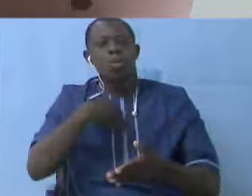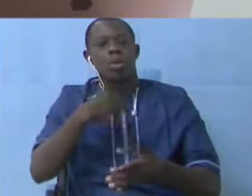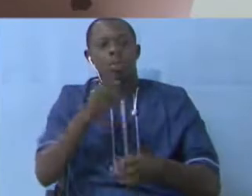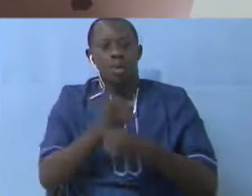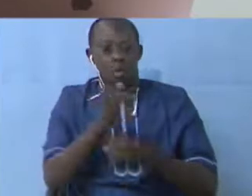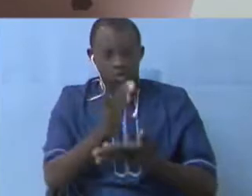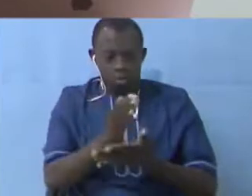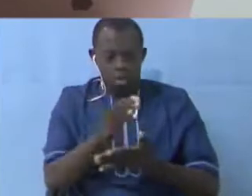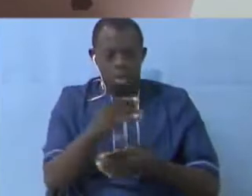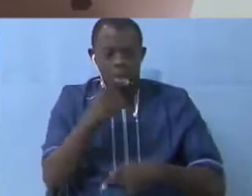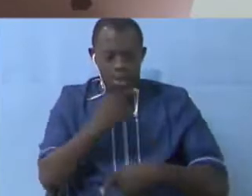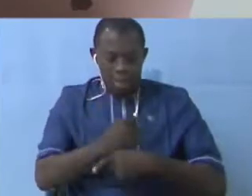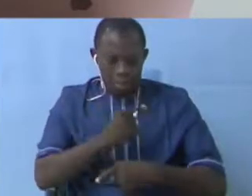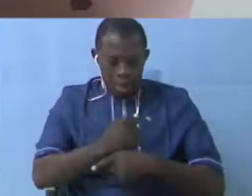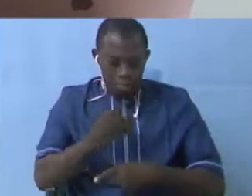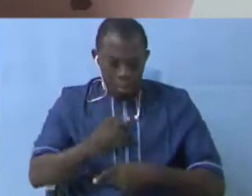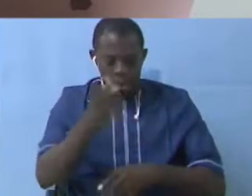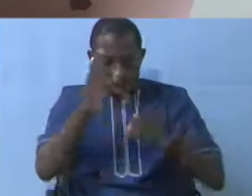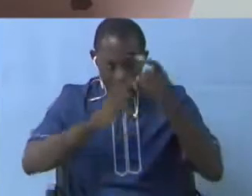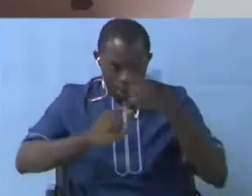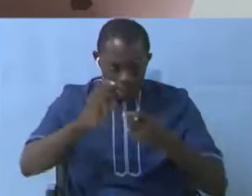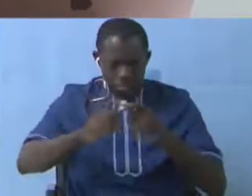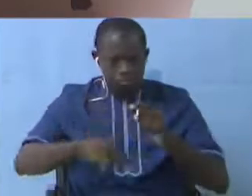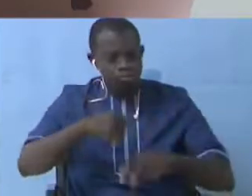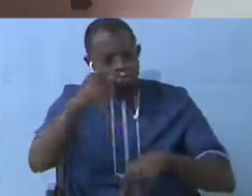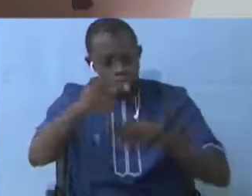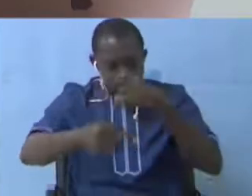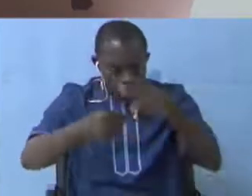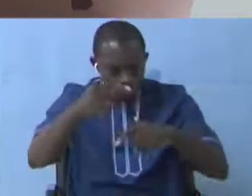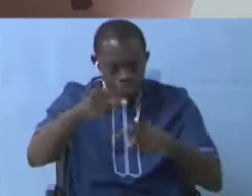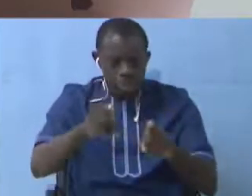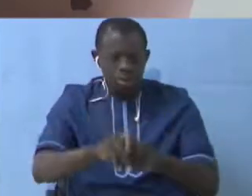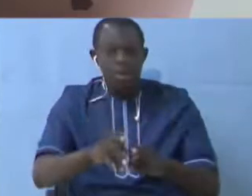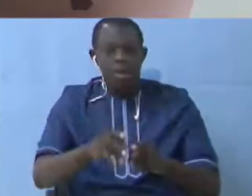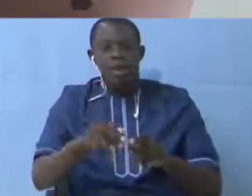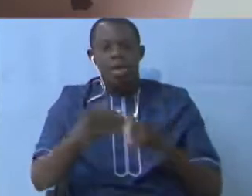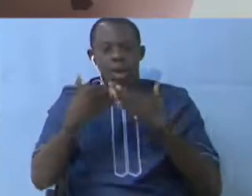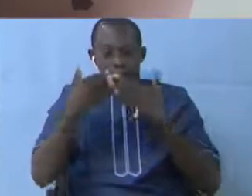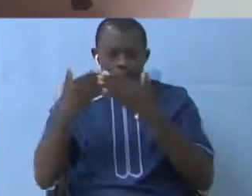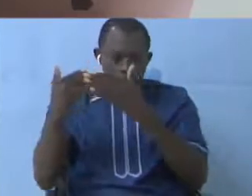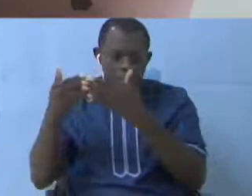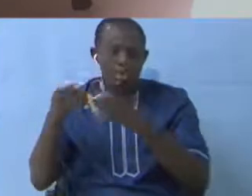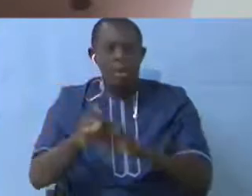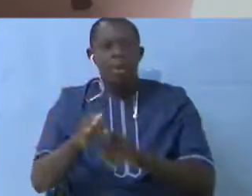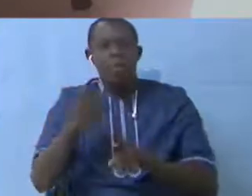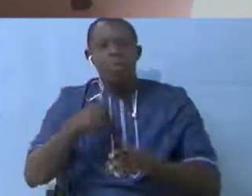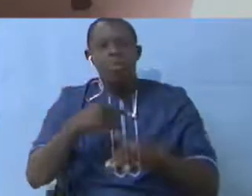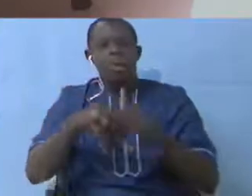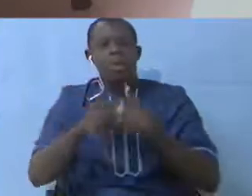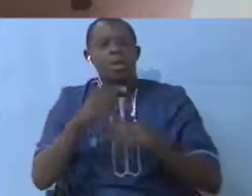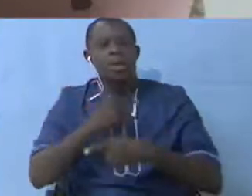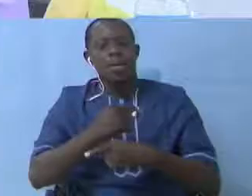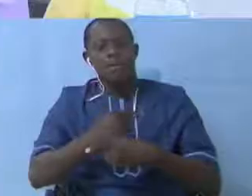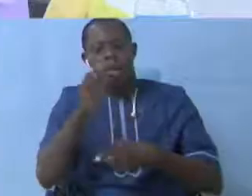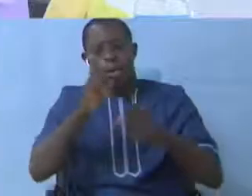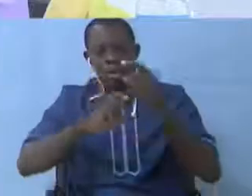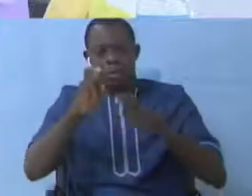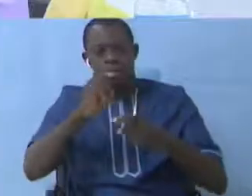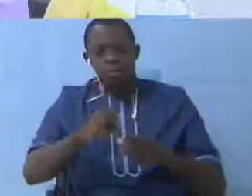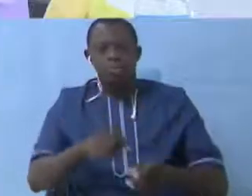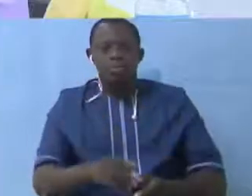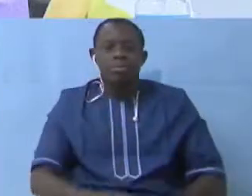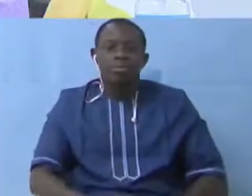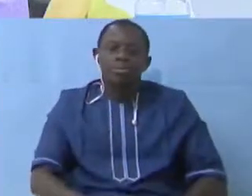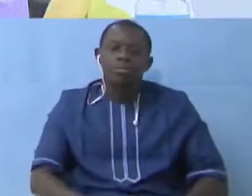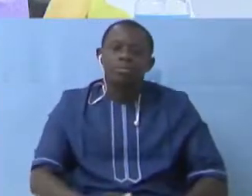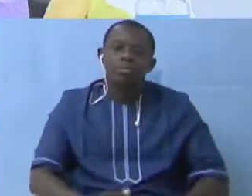Gambian people again so that he will continue to dictate this country? Lii nag mun nañoo wax ne boo gisee mu jàllale ko foofu pour doxal ko